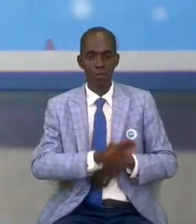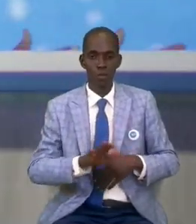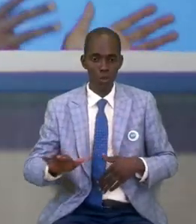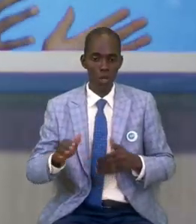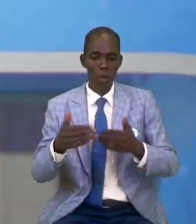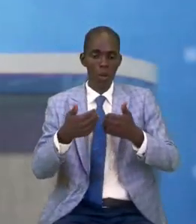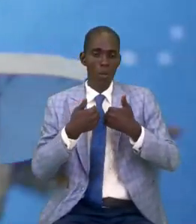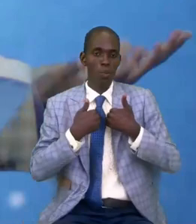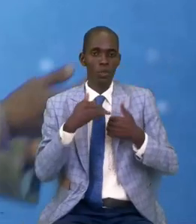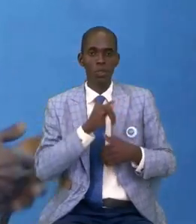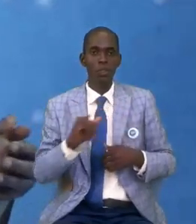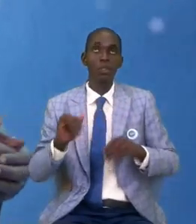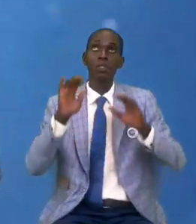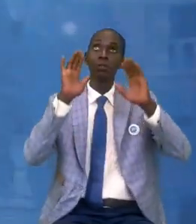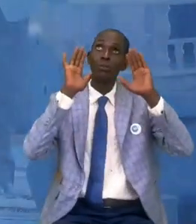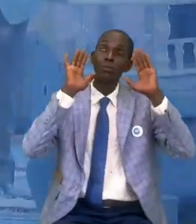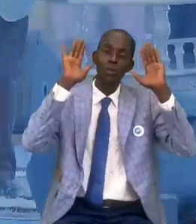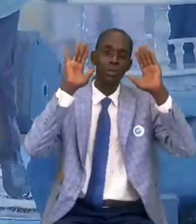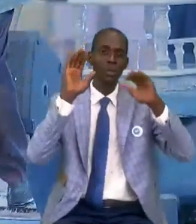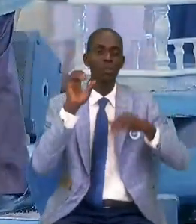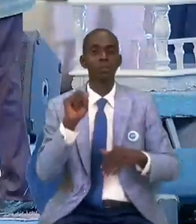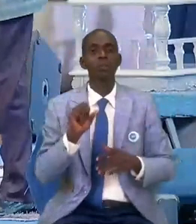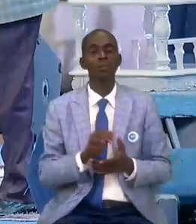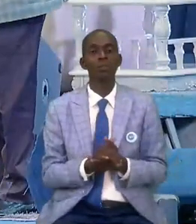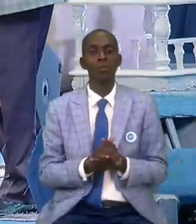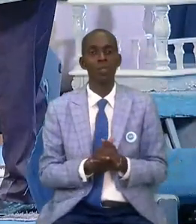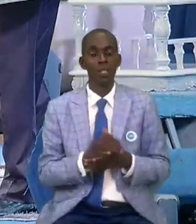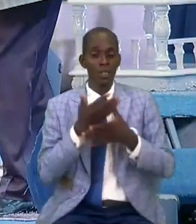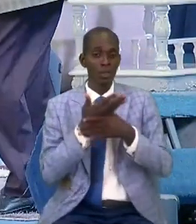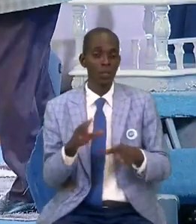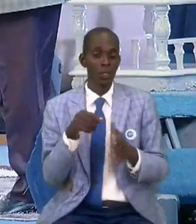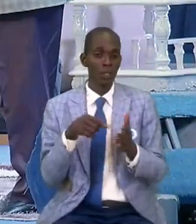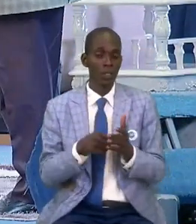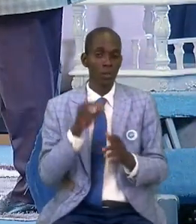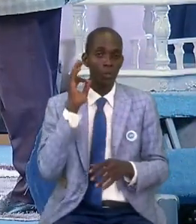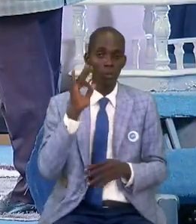dividing this message to three parts. You know that's what we always do. Number one, number